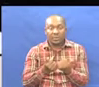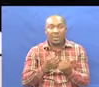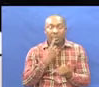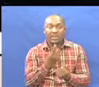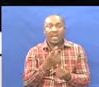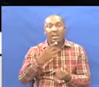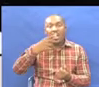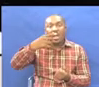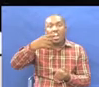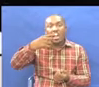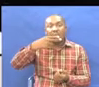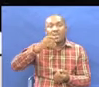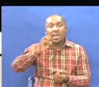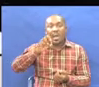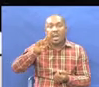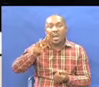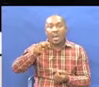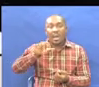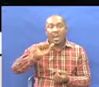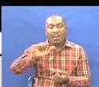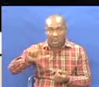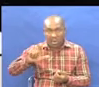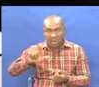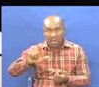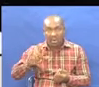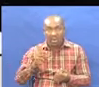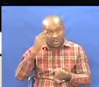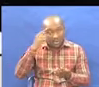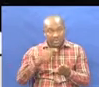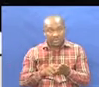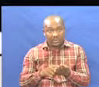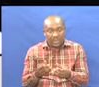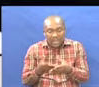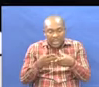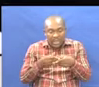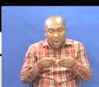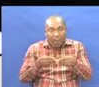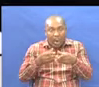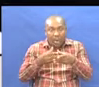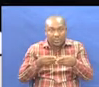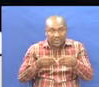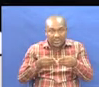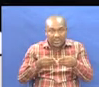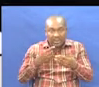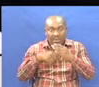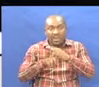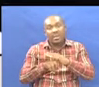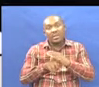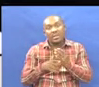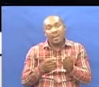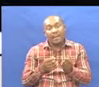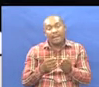the thermodecomposition of potassium chlorate. So we are going to decompose potassium chlorate in the